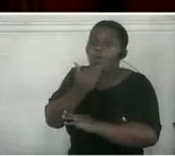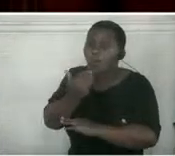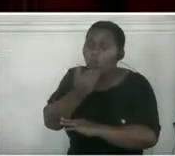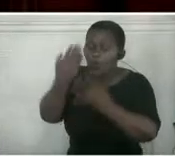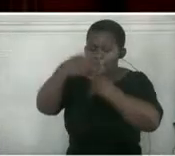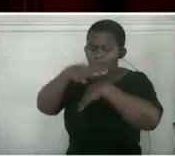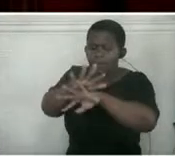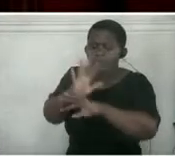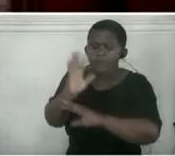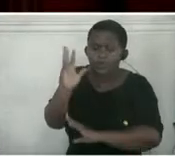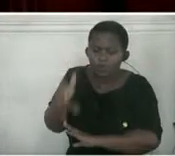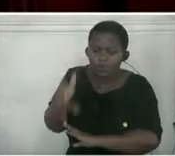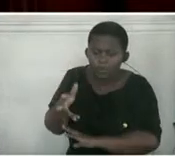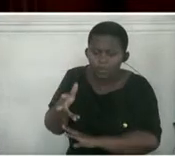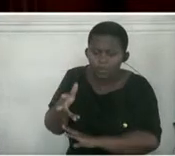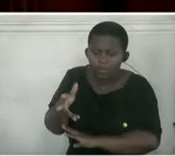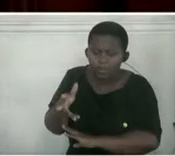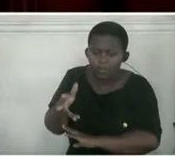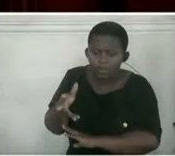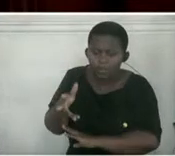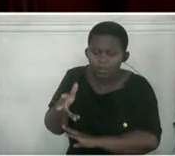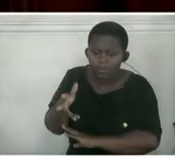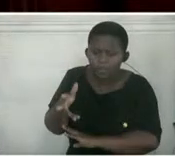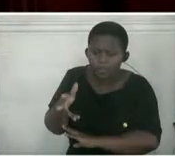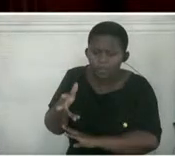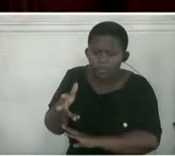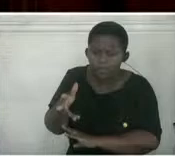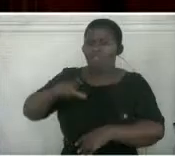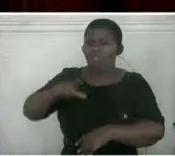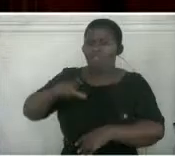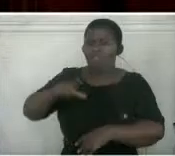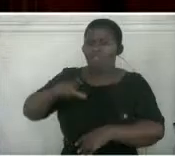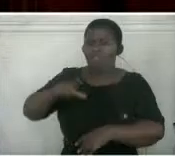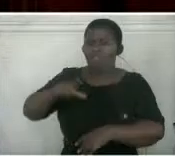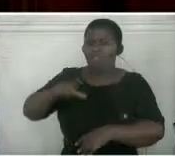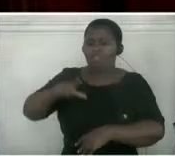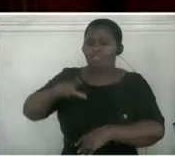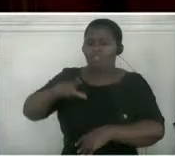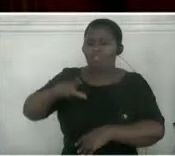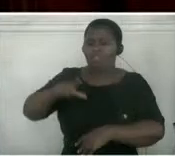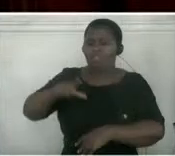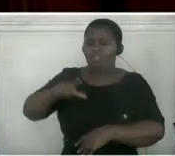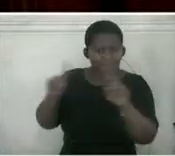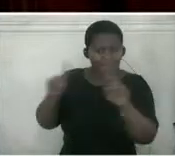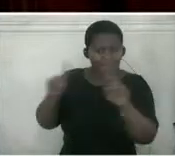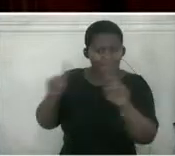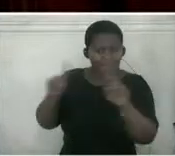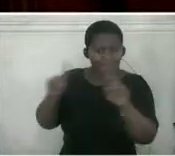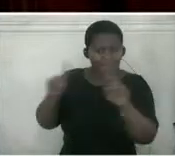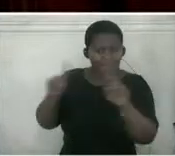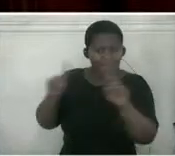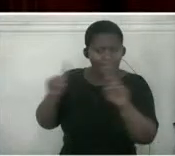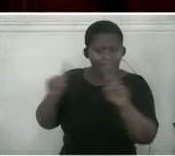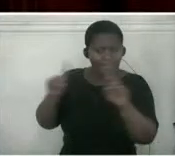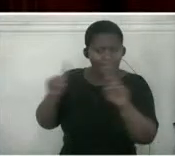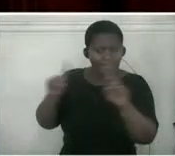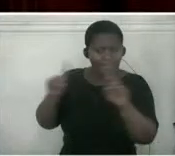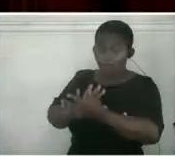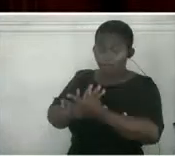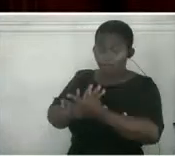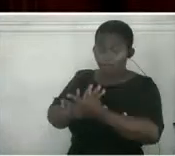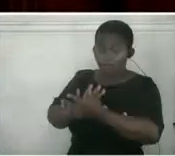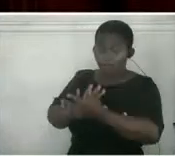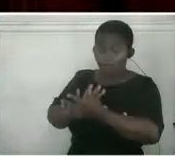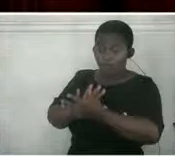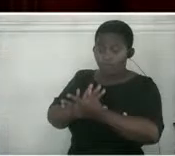implementing. So it's not a prolonged engagement anymore, and I must say that myself and MEC Pillay